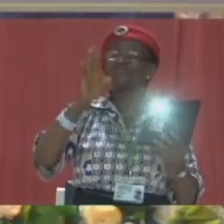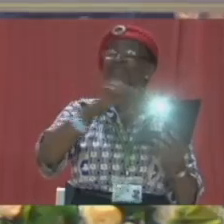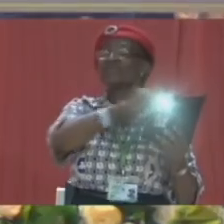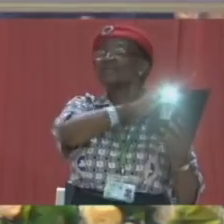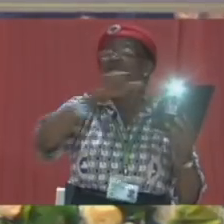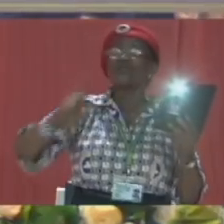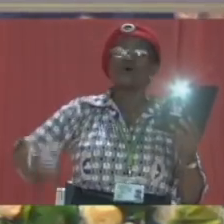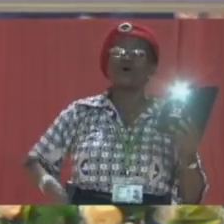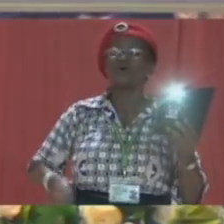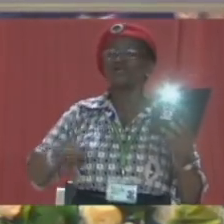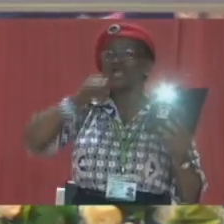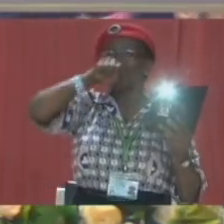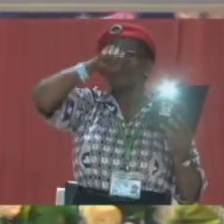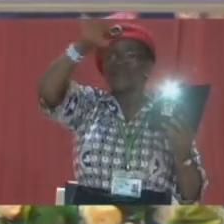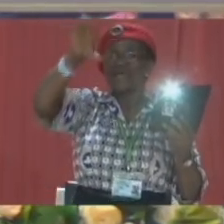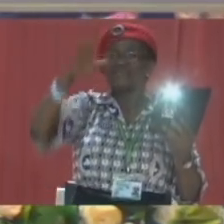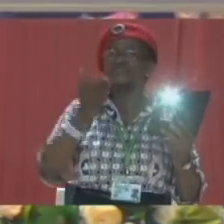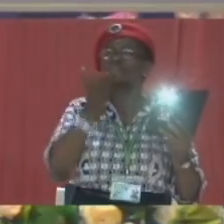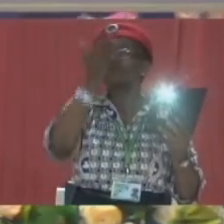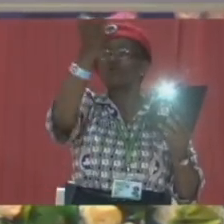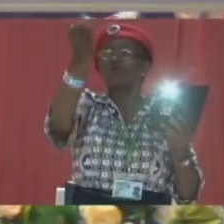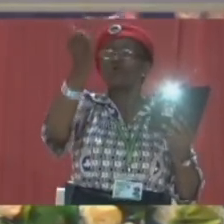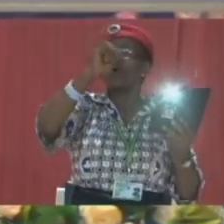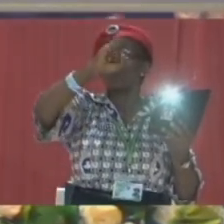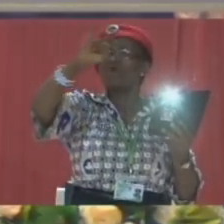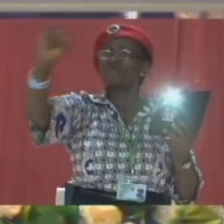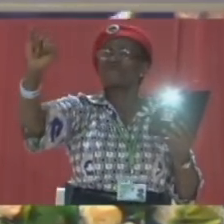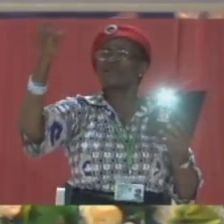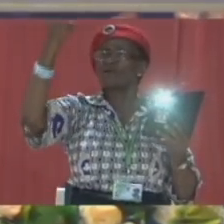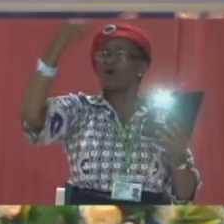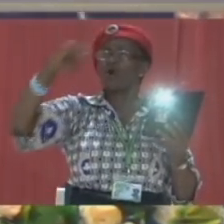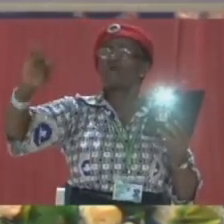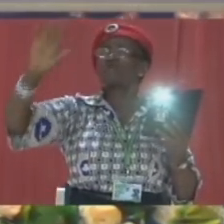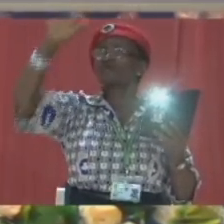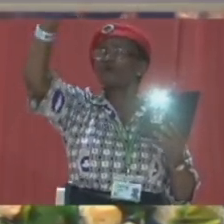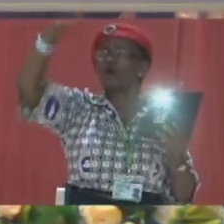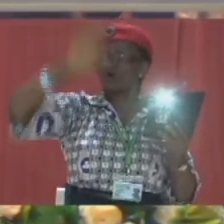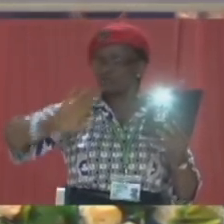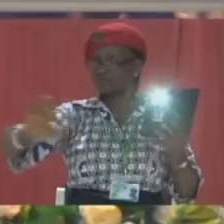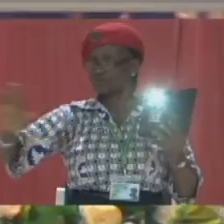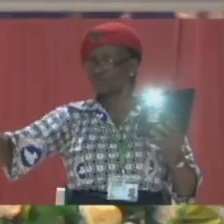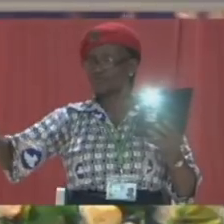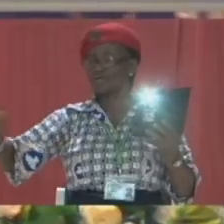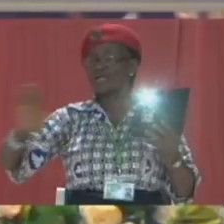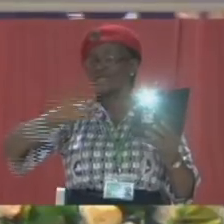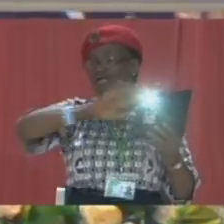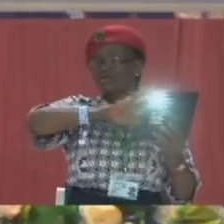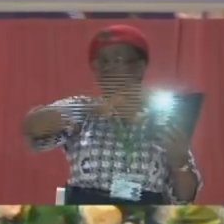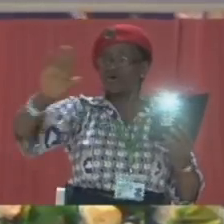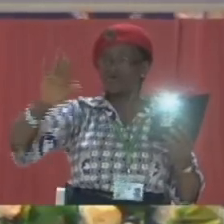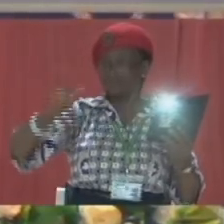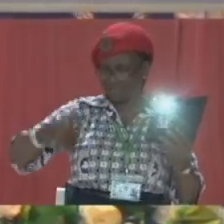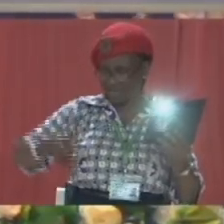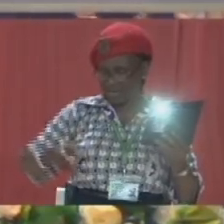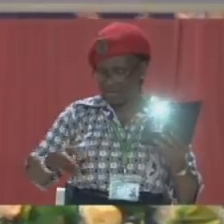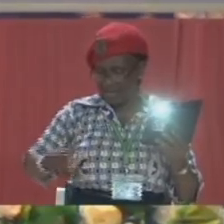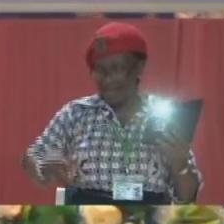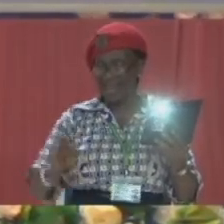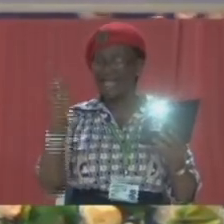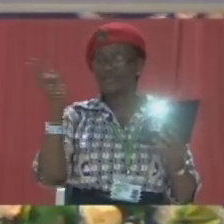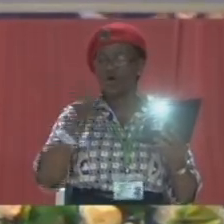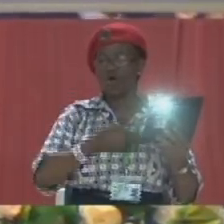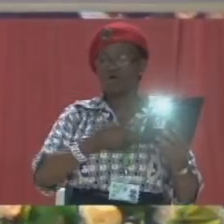Bless the offering of your children. Don't let them ever lack